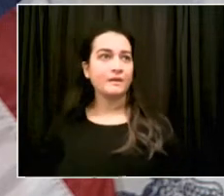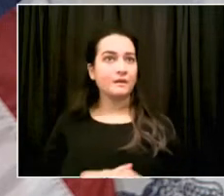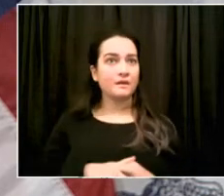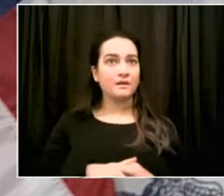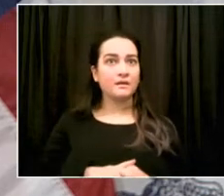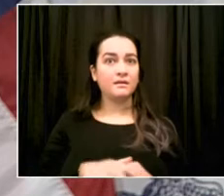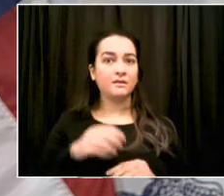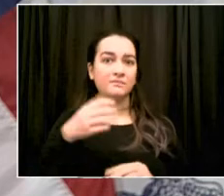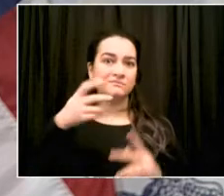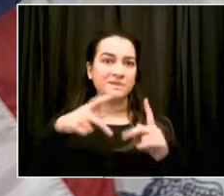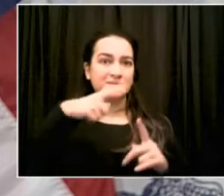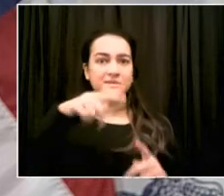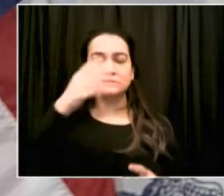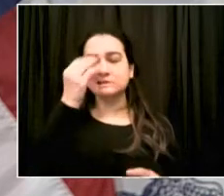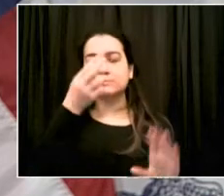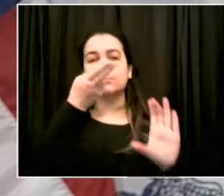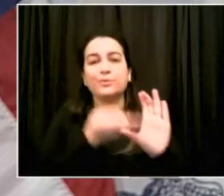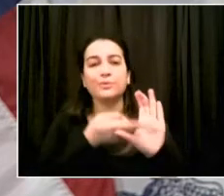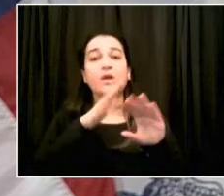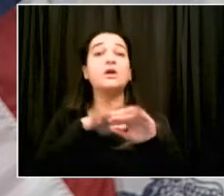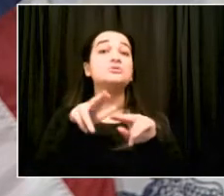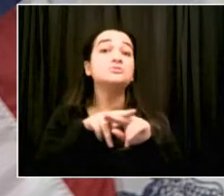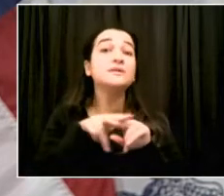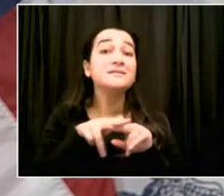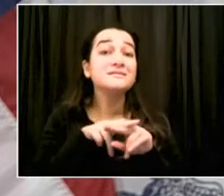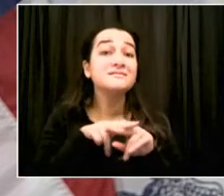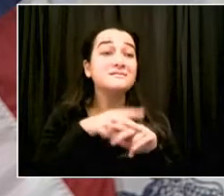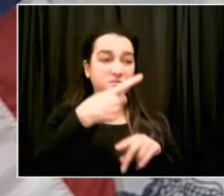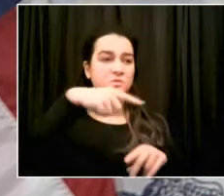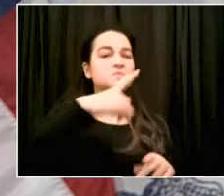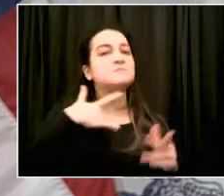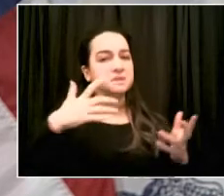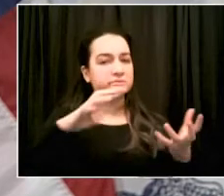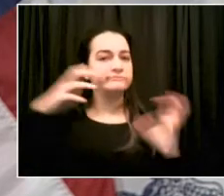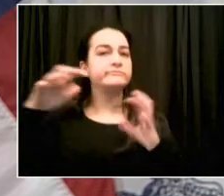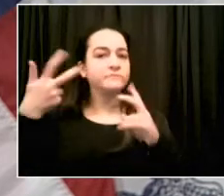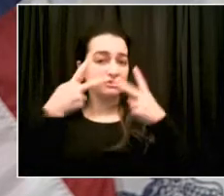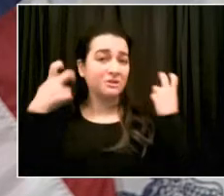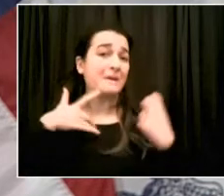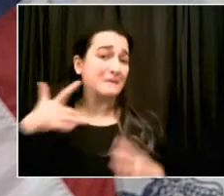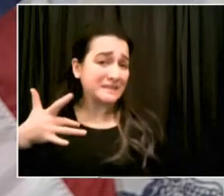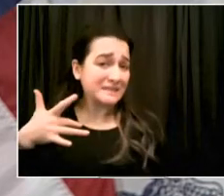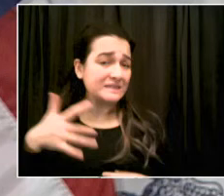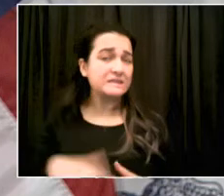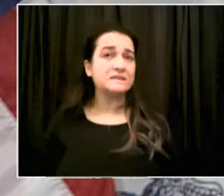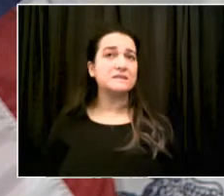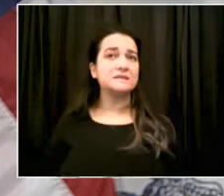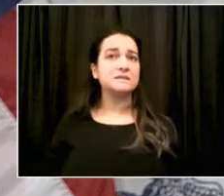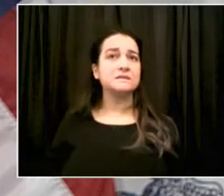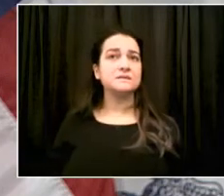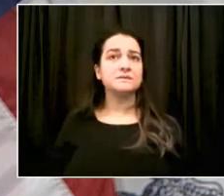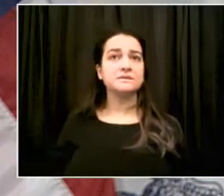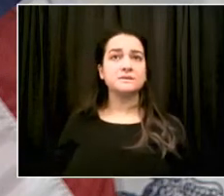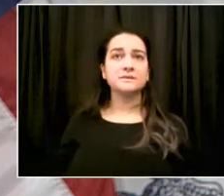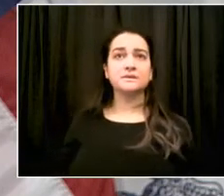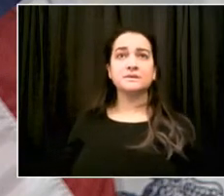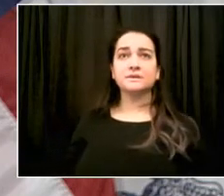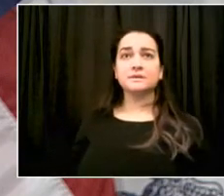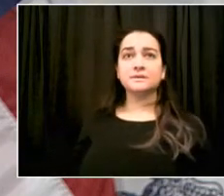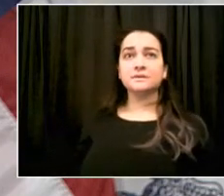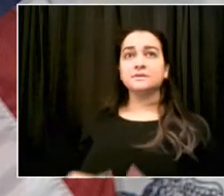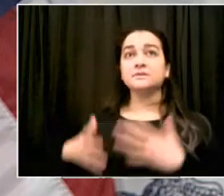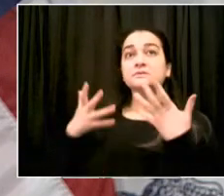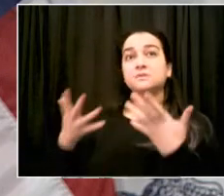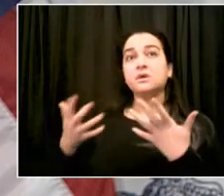very intensive outreach. Even if our outreach workers, and they're incredible people, the outreach workers who go out and